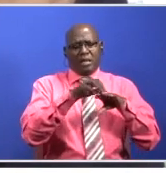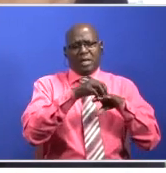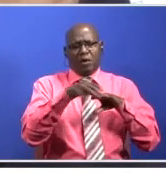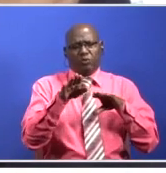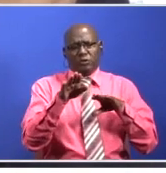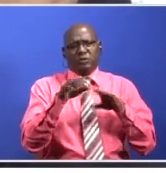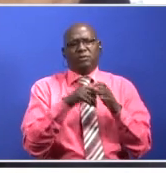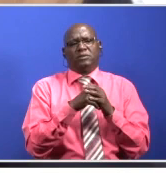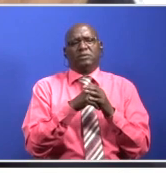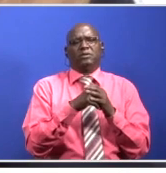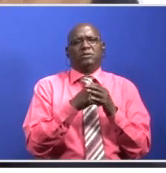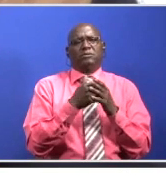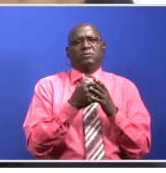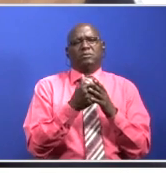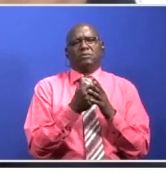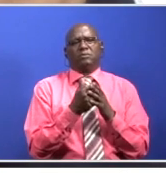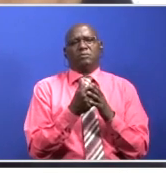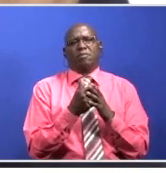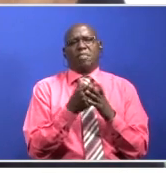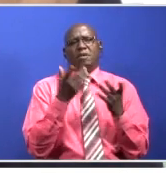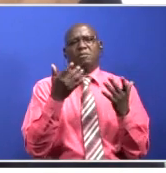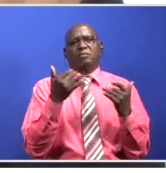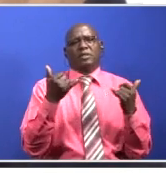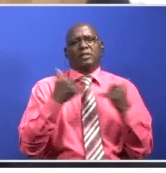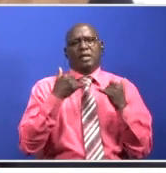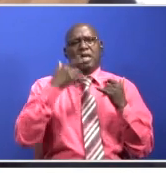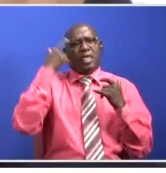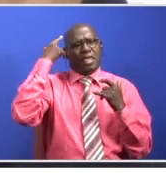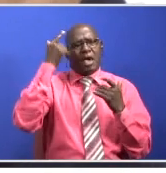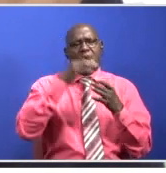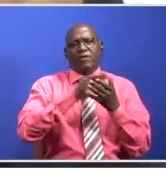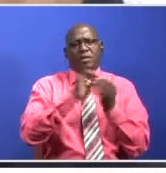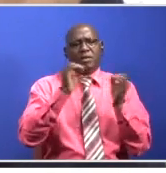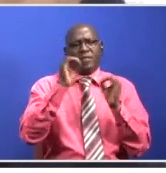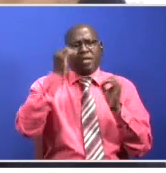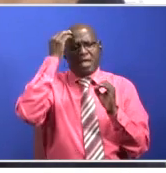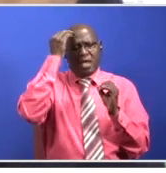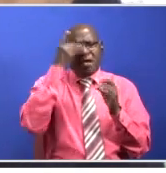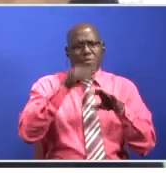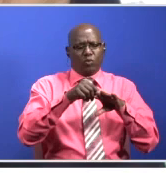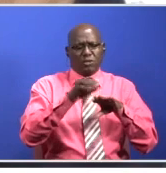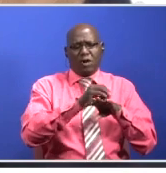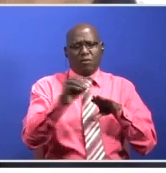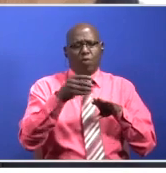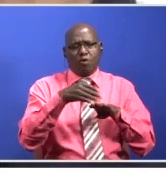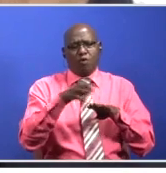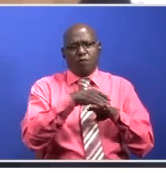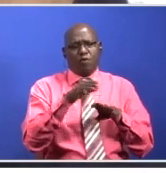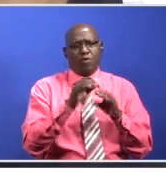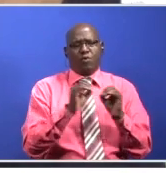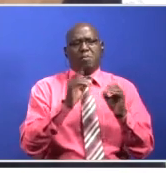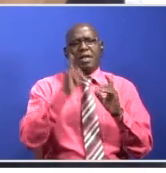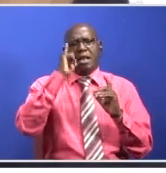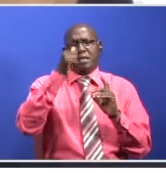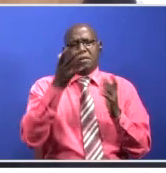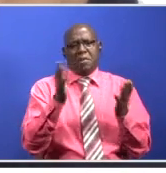Sasa nikakaa kama nilizaliwa sina nywele, sina makucha, lakini niliendelea kurudi.